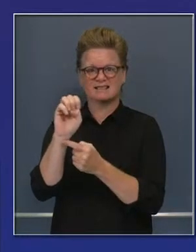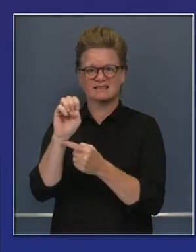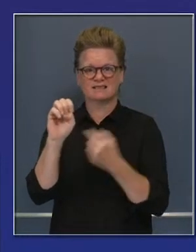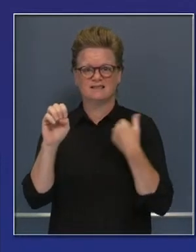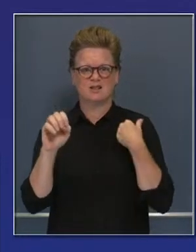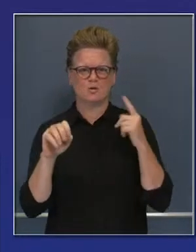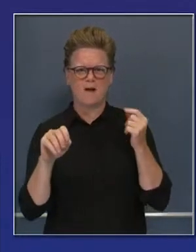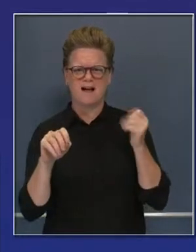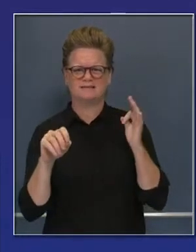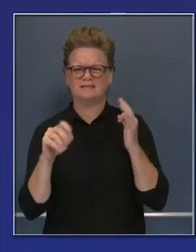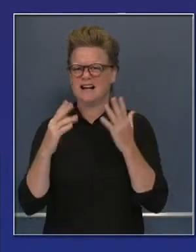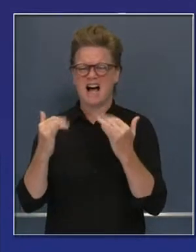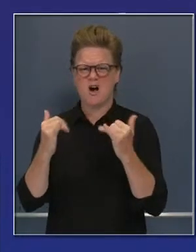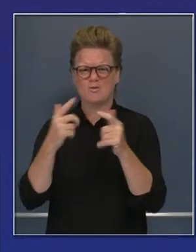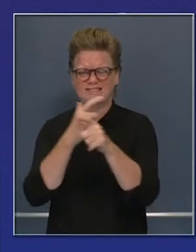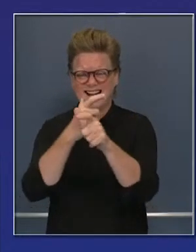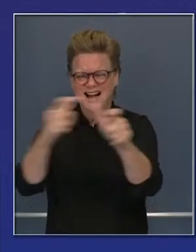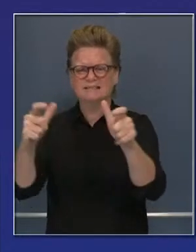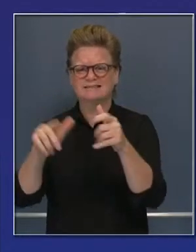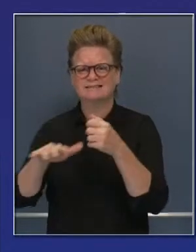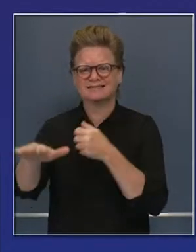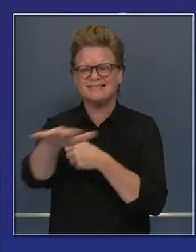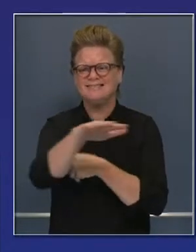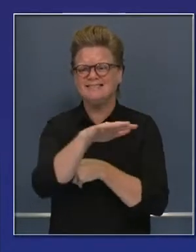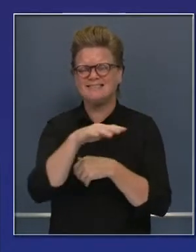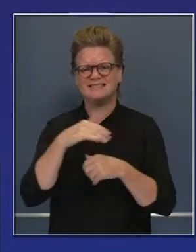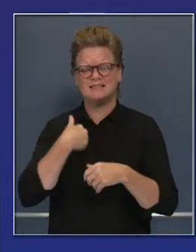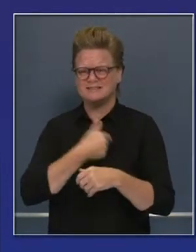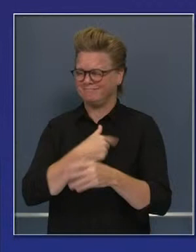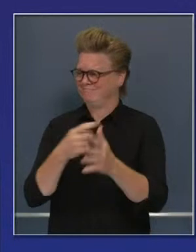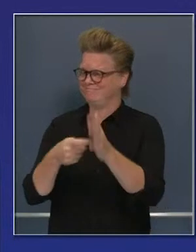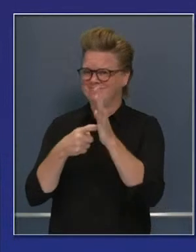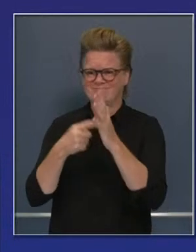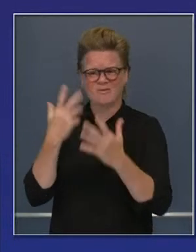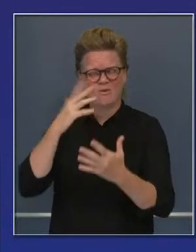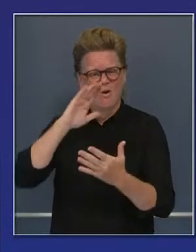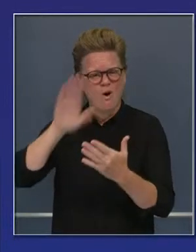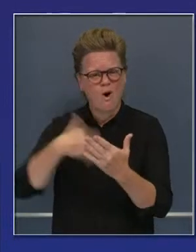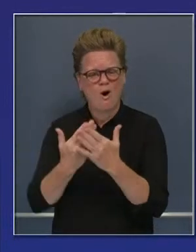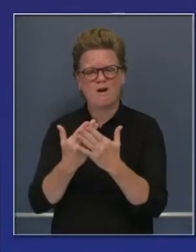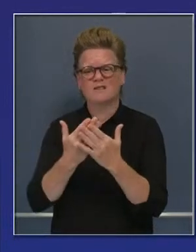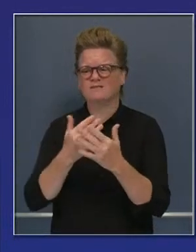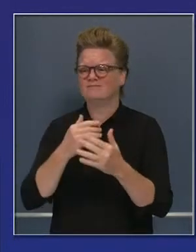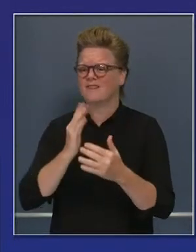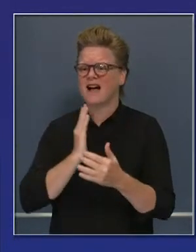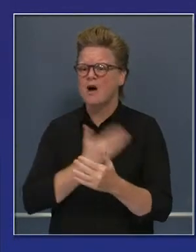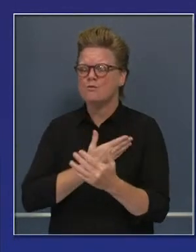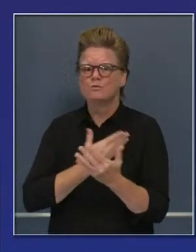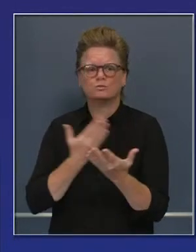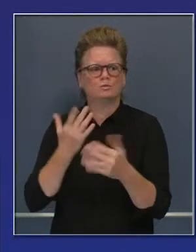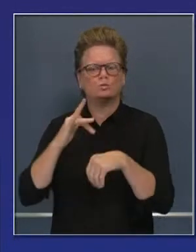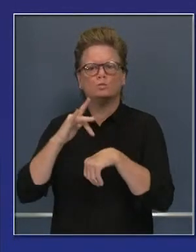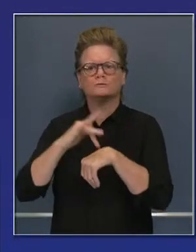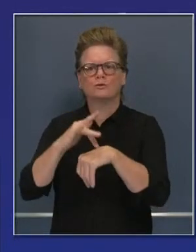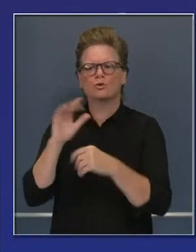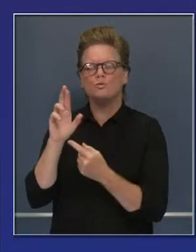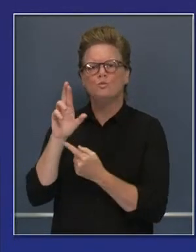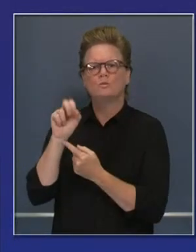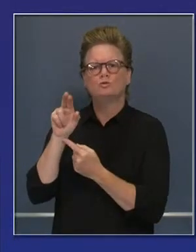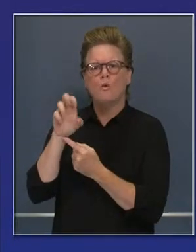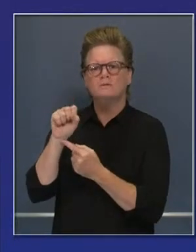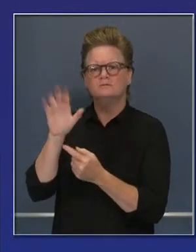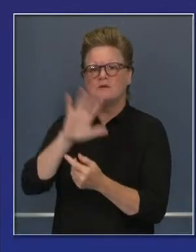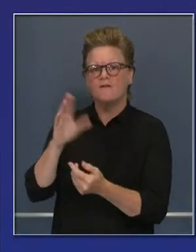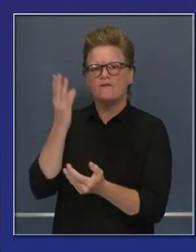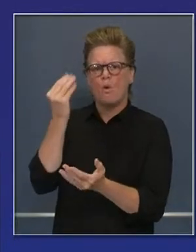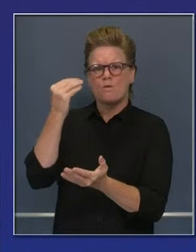it also has required us a deep reservoir of resource. Nearly 14,000 firefighters currently deployed